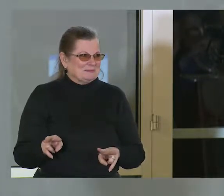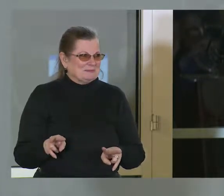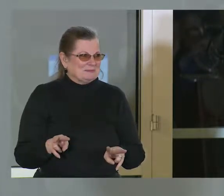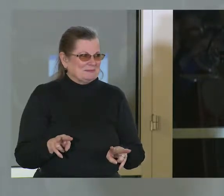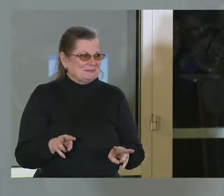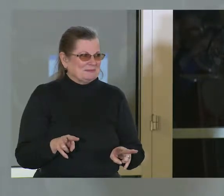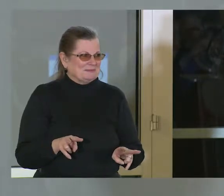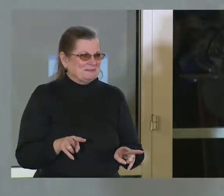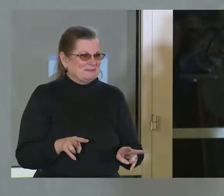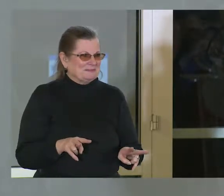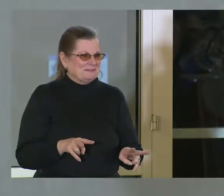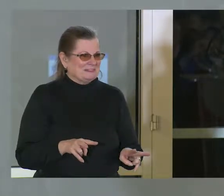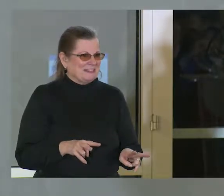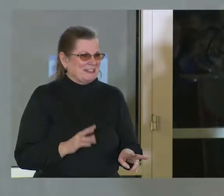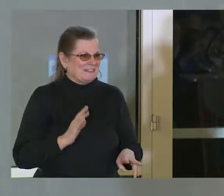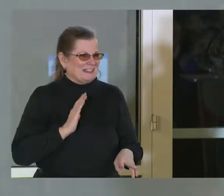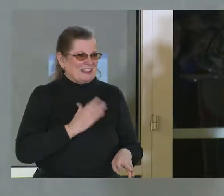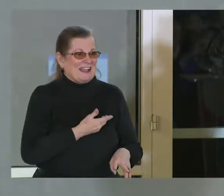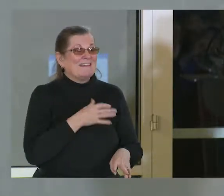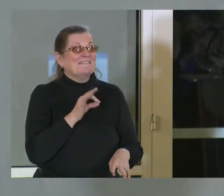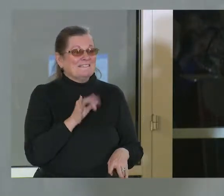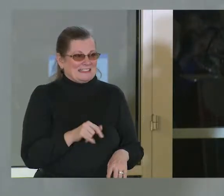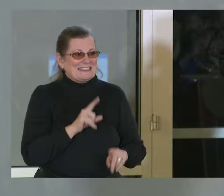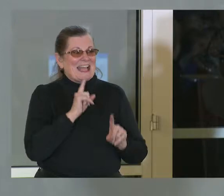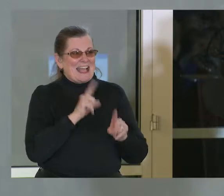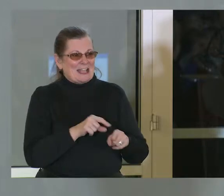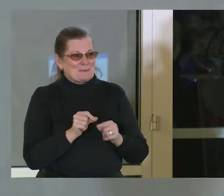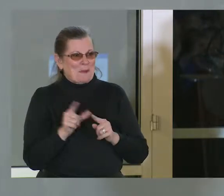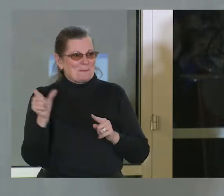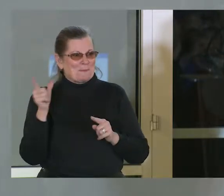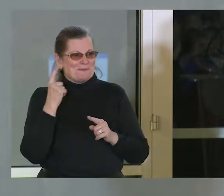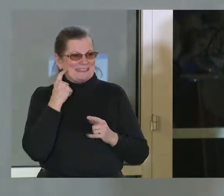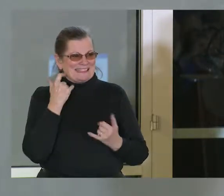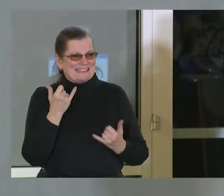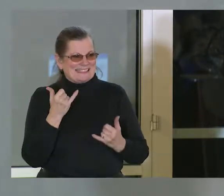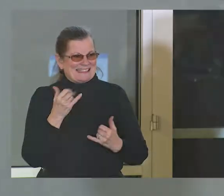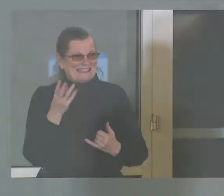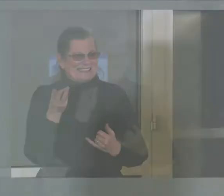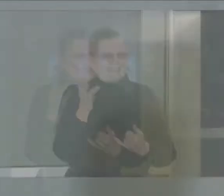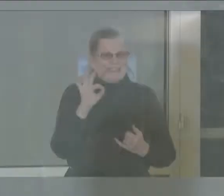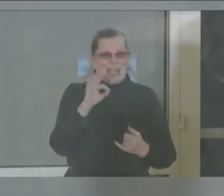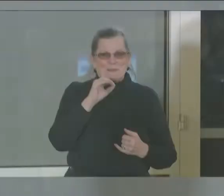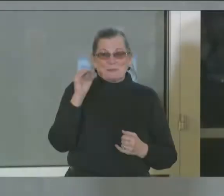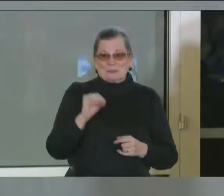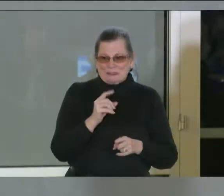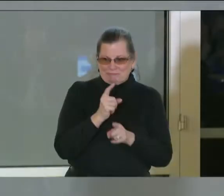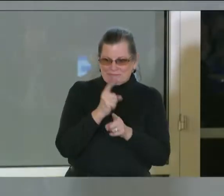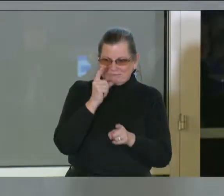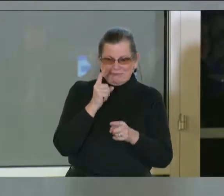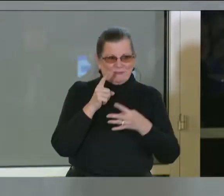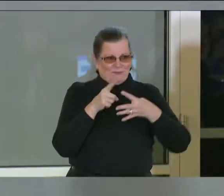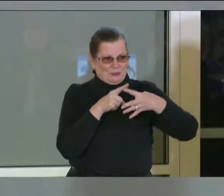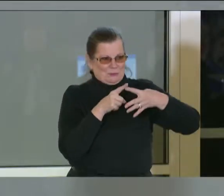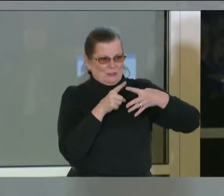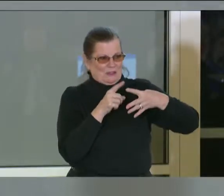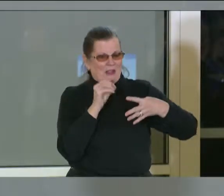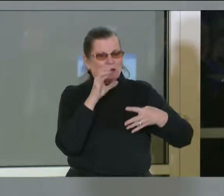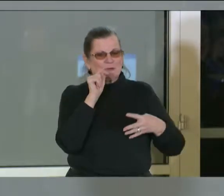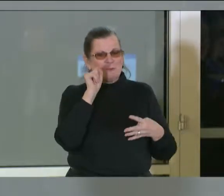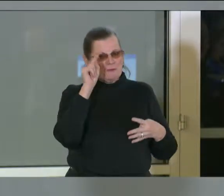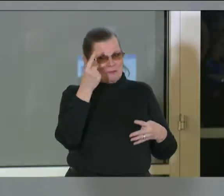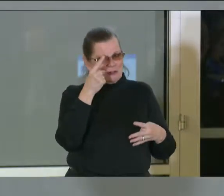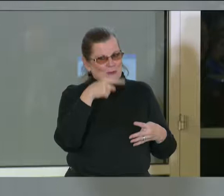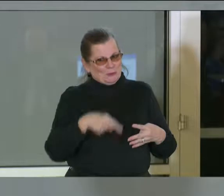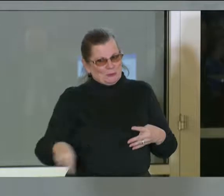All right, what is our fiscal year? The answer will pop up here shortly. 69% of y'all got it right. It is the October 1st to